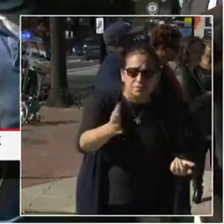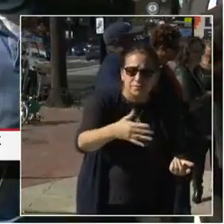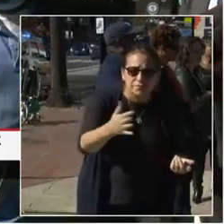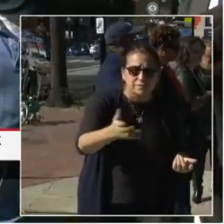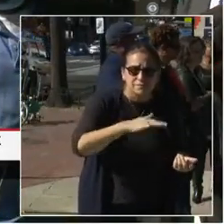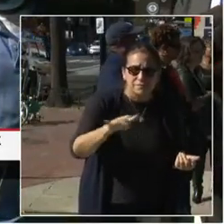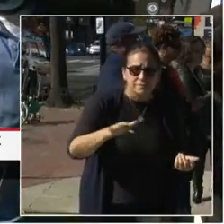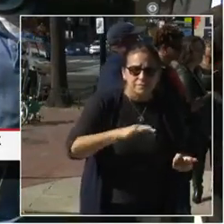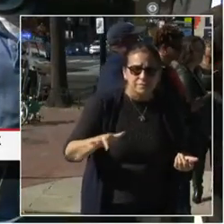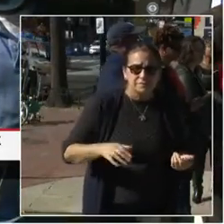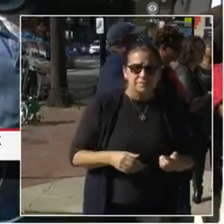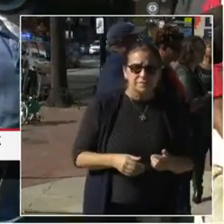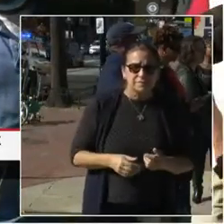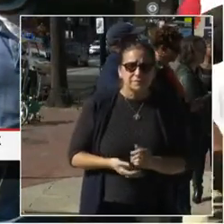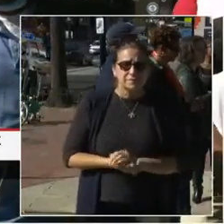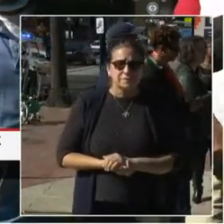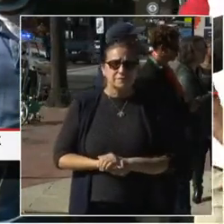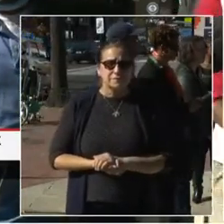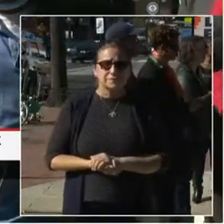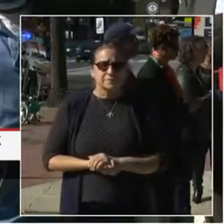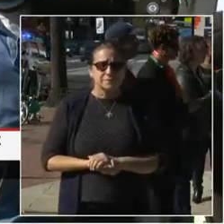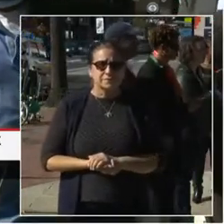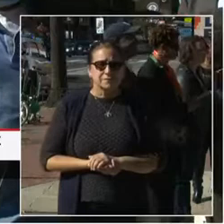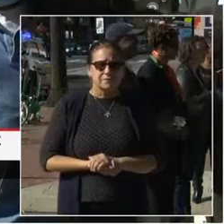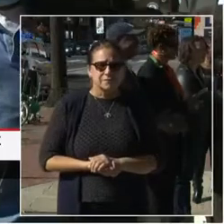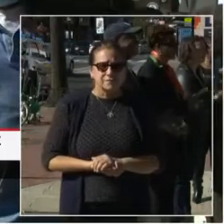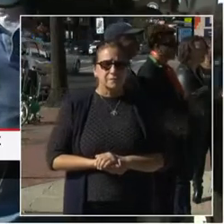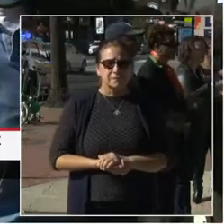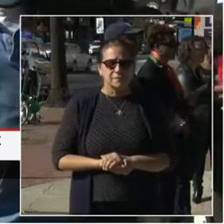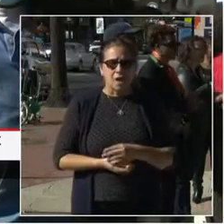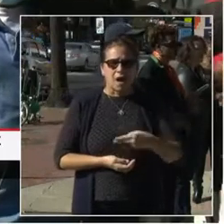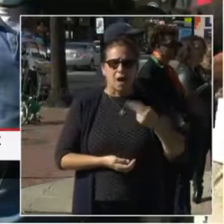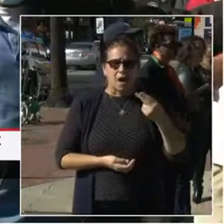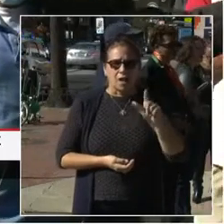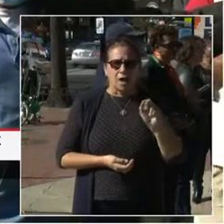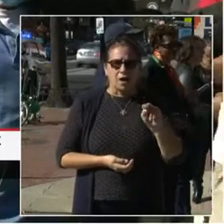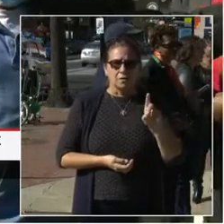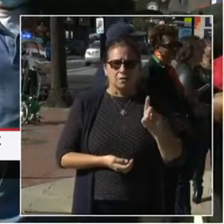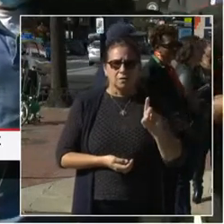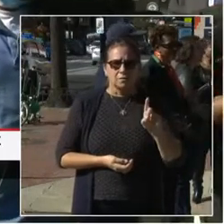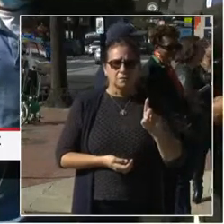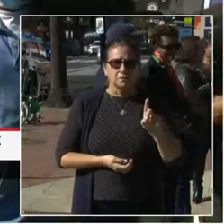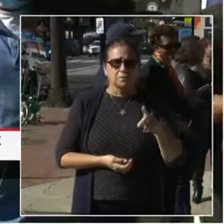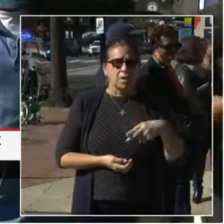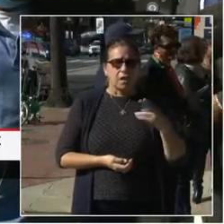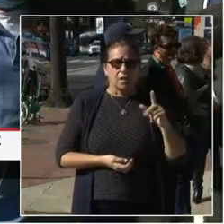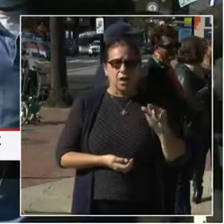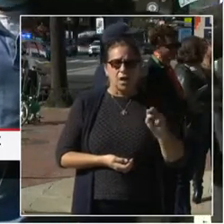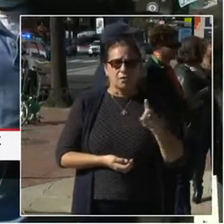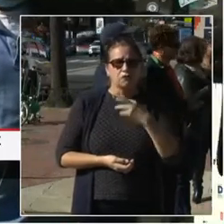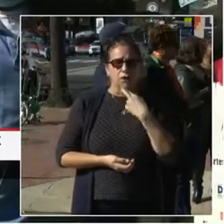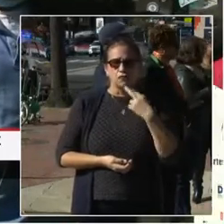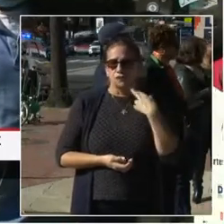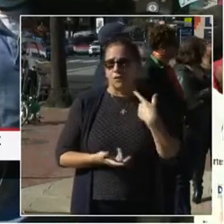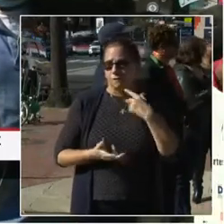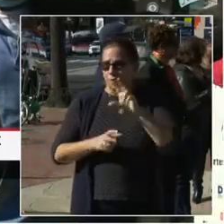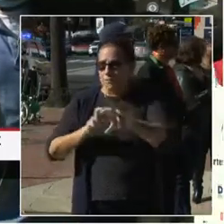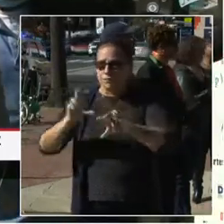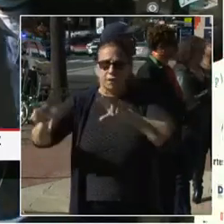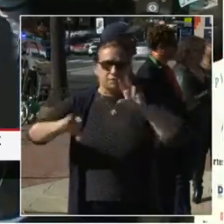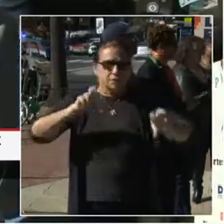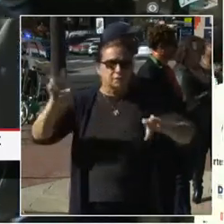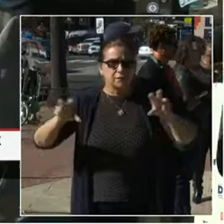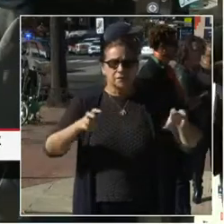Deli will open in Deanwood. That's what I like to hear. So when we talk about how we